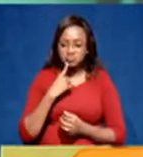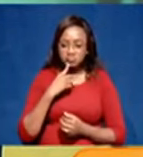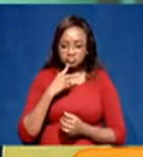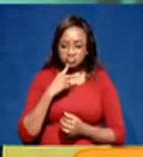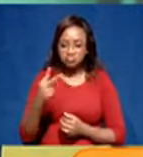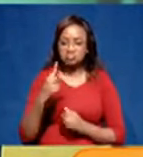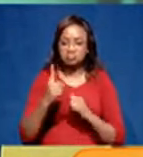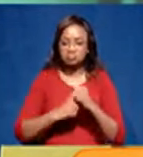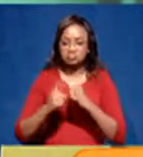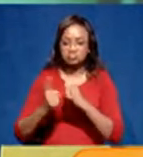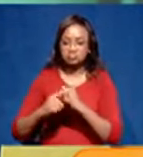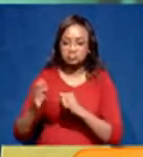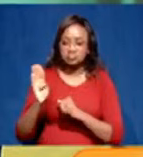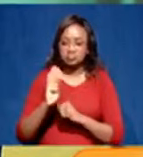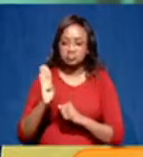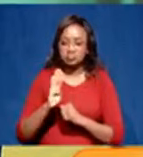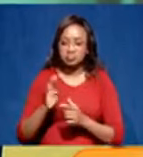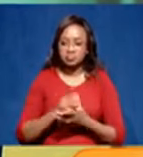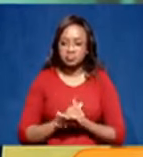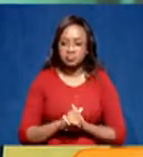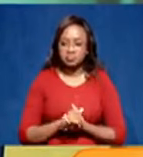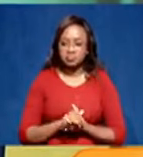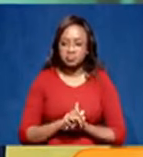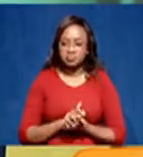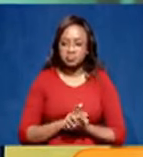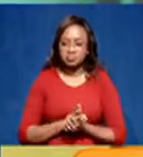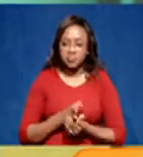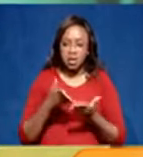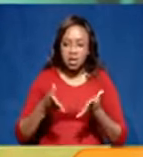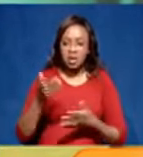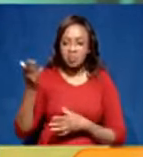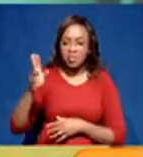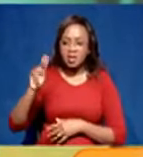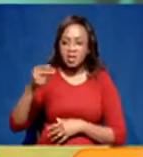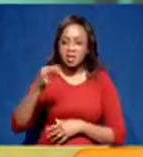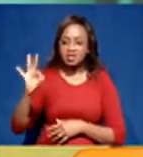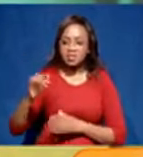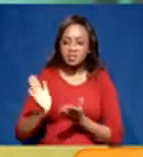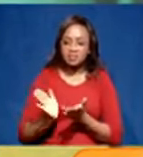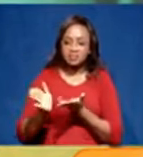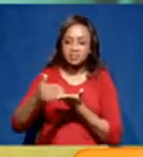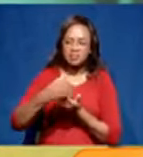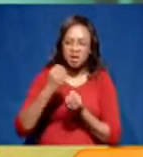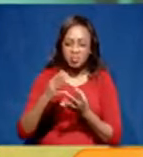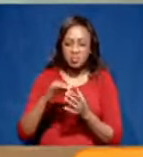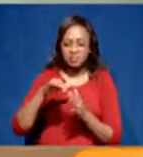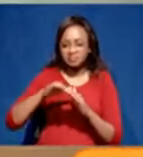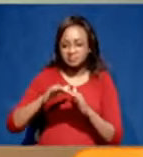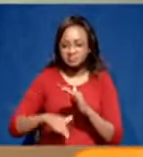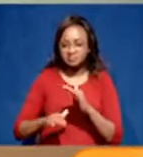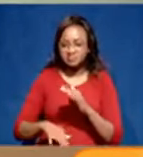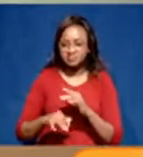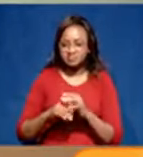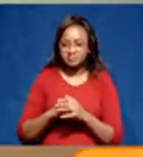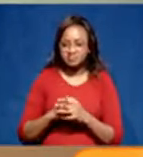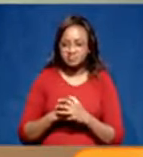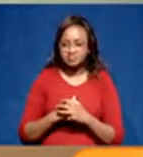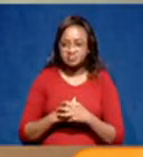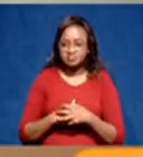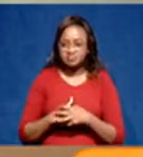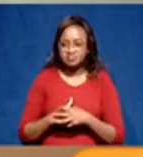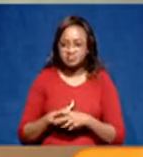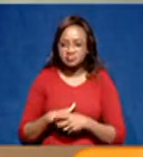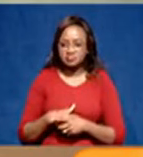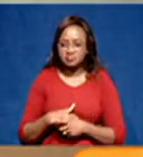billion shillings. Yes, thereabout. How much are you collecting currently under NHF? Very minimal. From payroll, we are